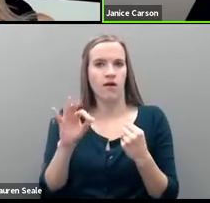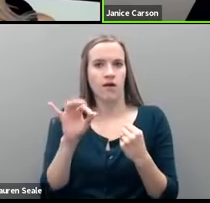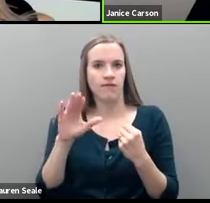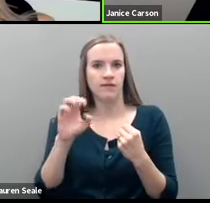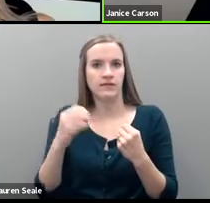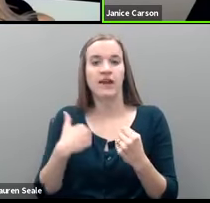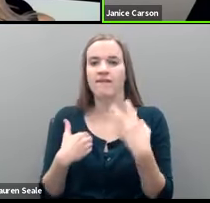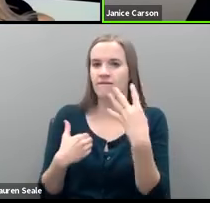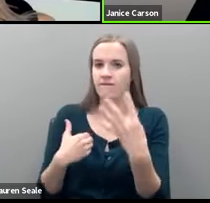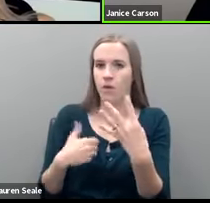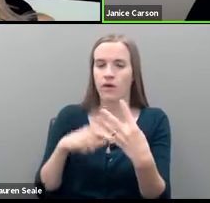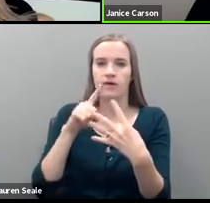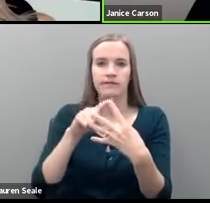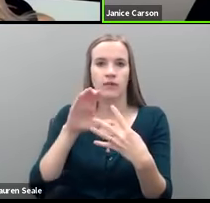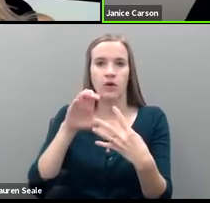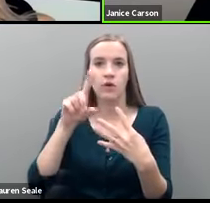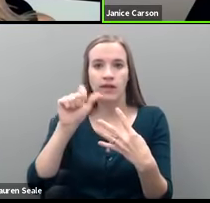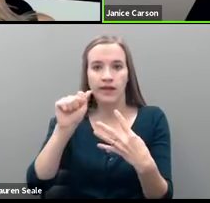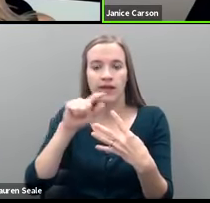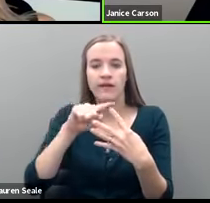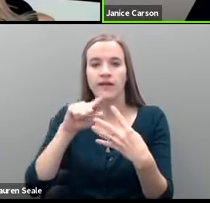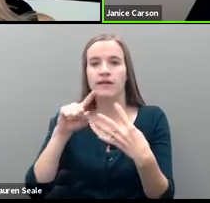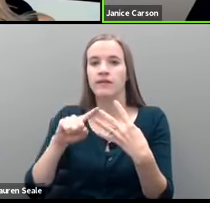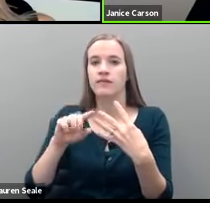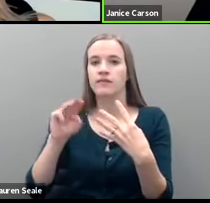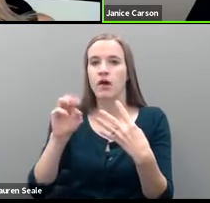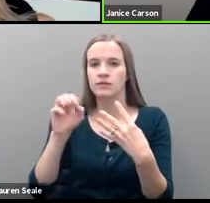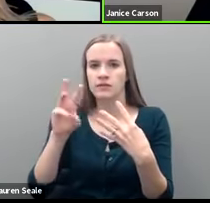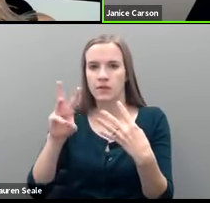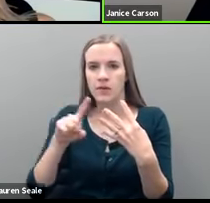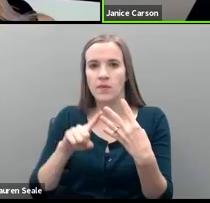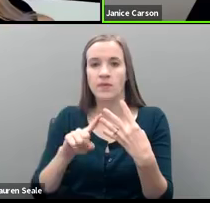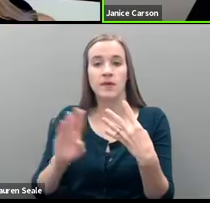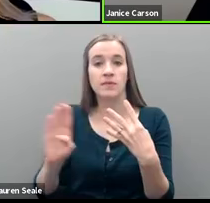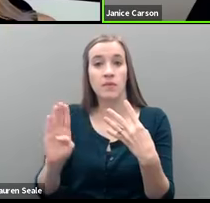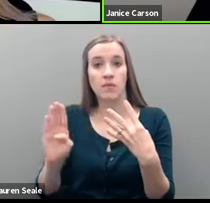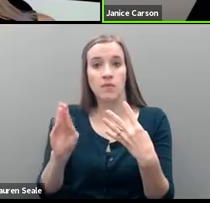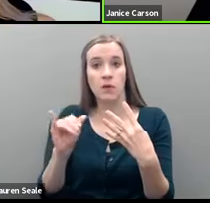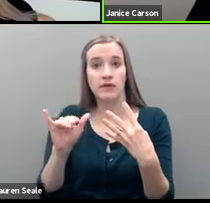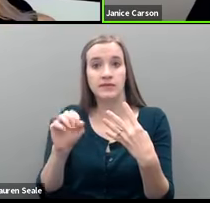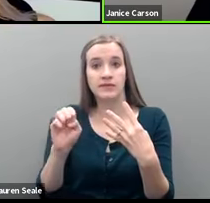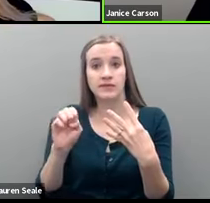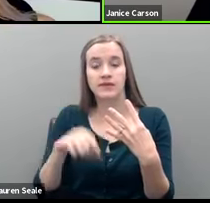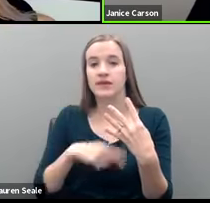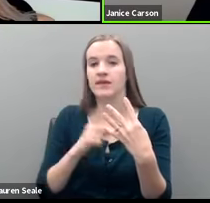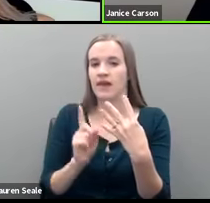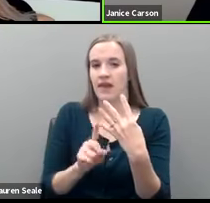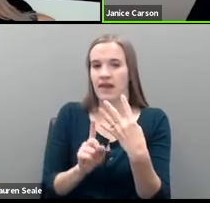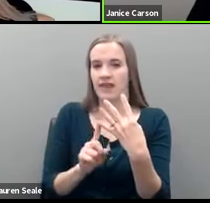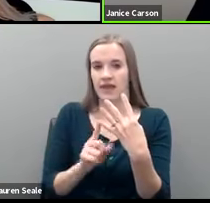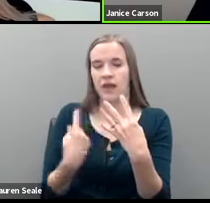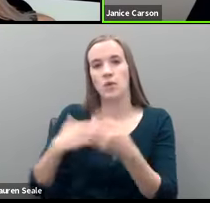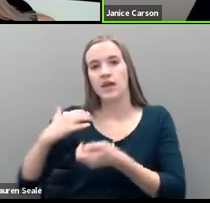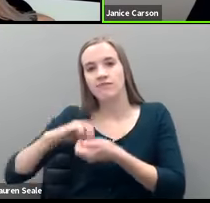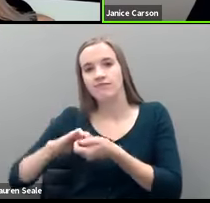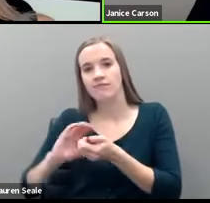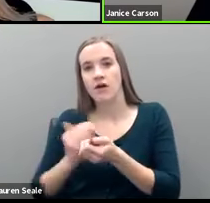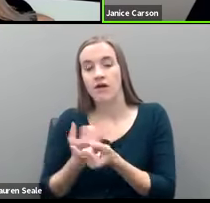There's one in Coeur d'Alene, one in Moscow, one in Boise, and then we also work with our Independent Living Center